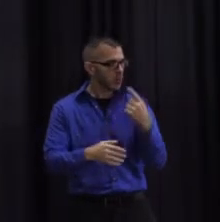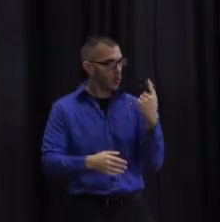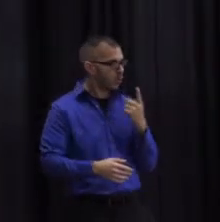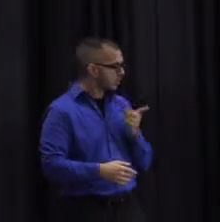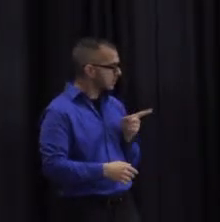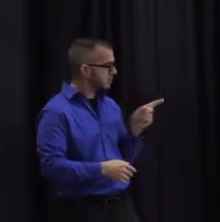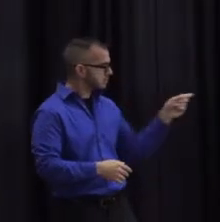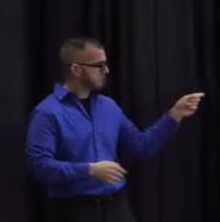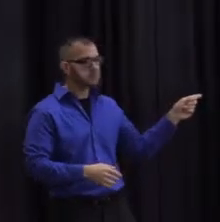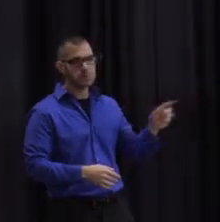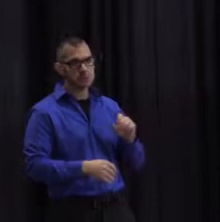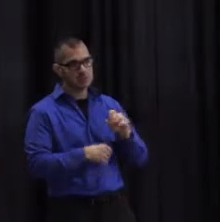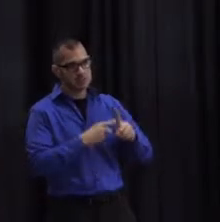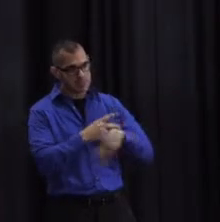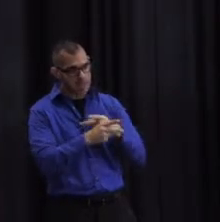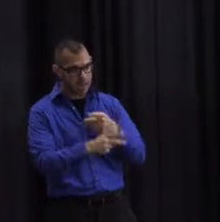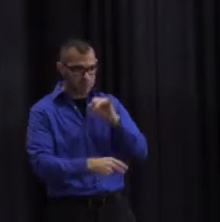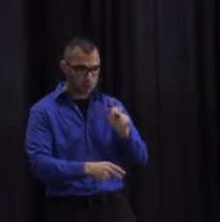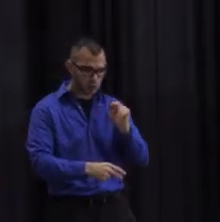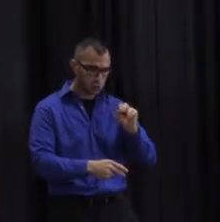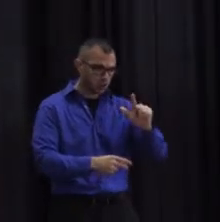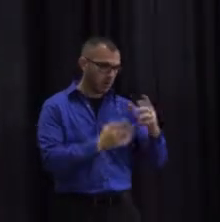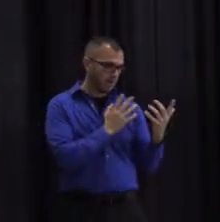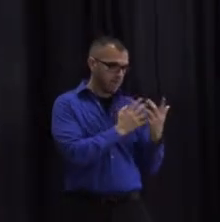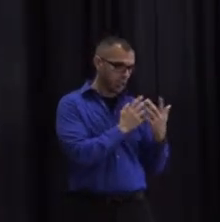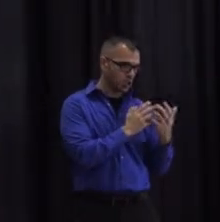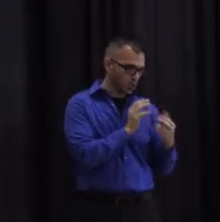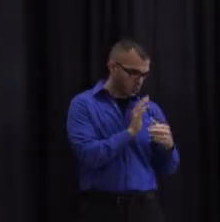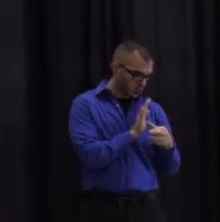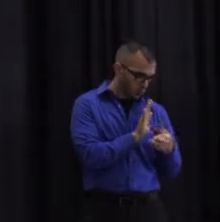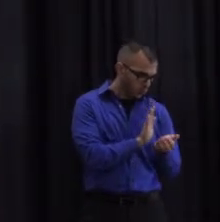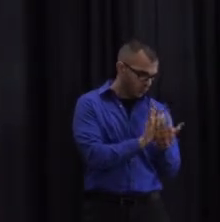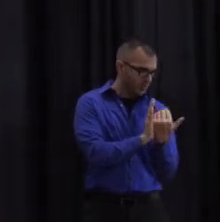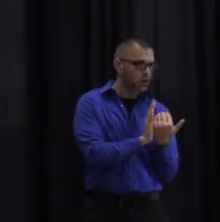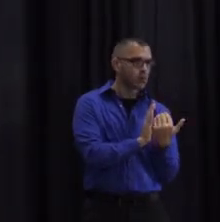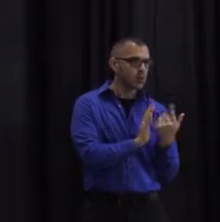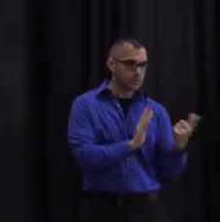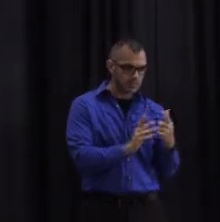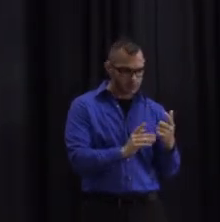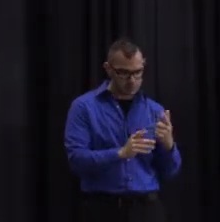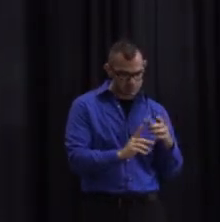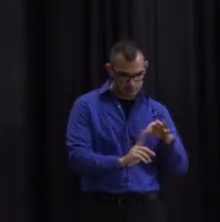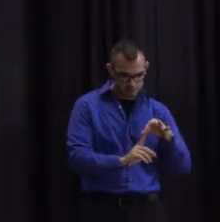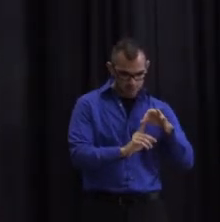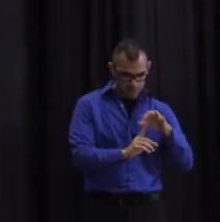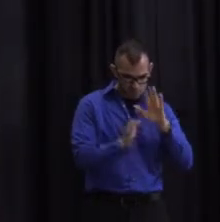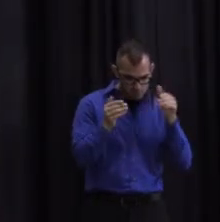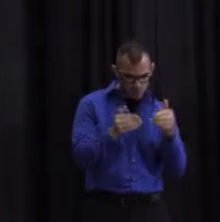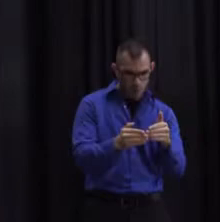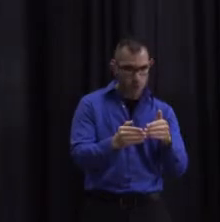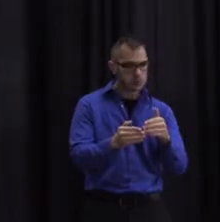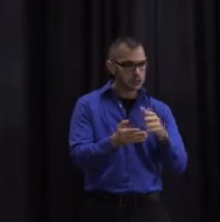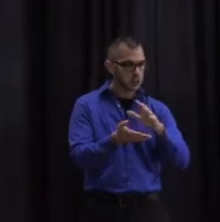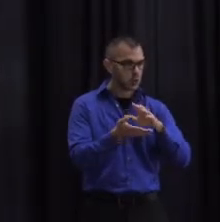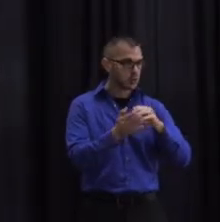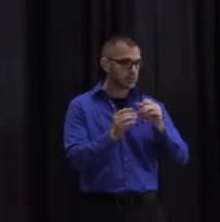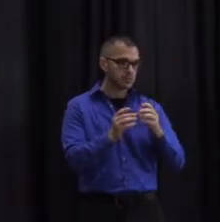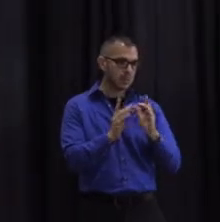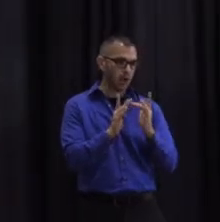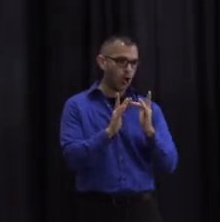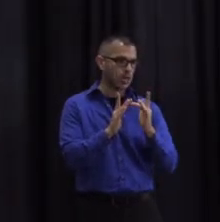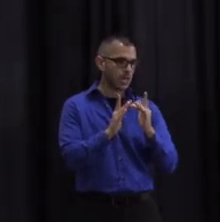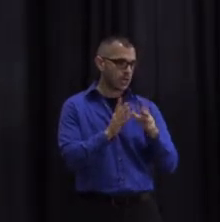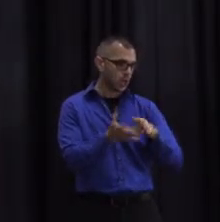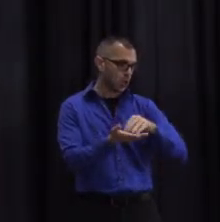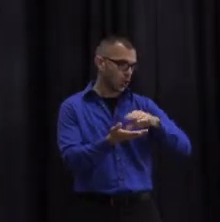journal, the only peer-reviewed journal that is exclusive to distance learning administration. They also